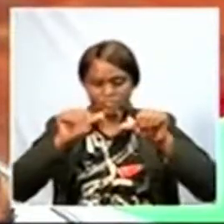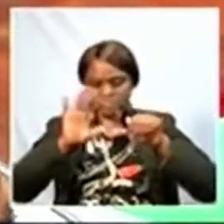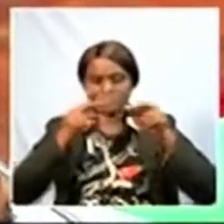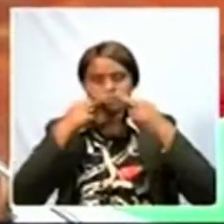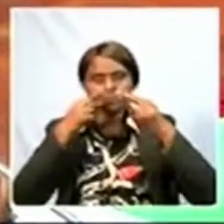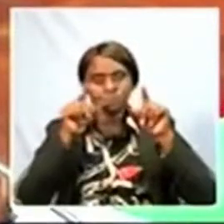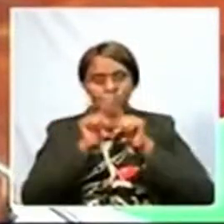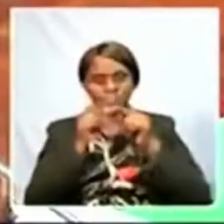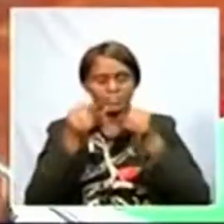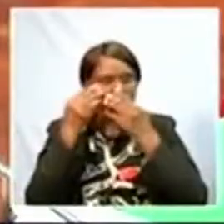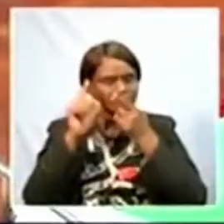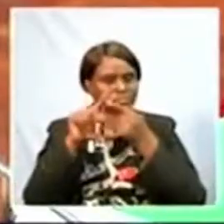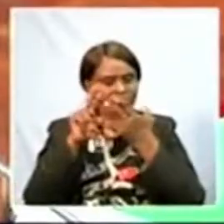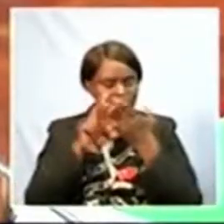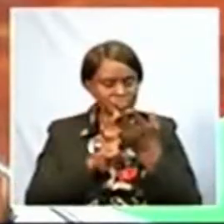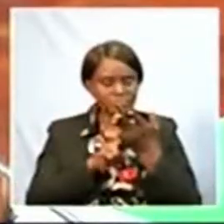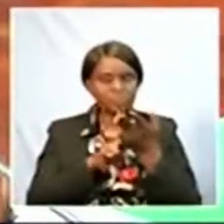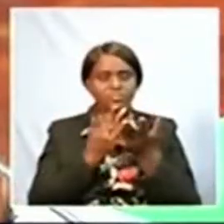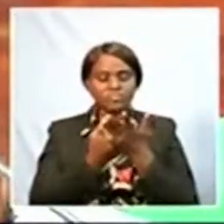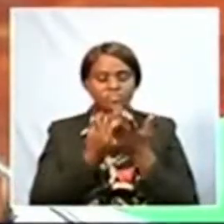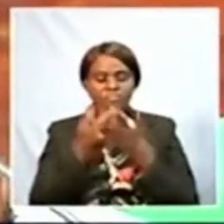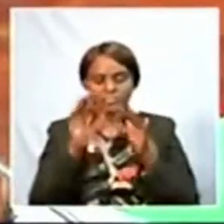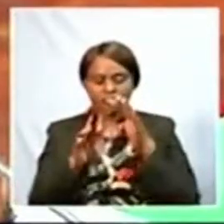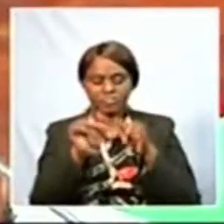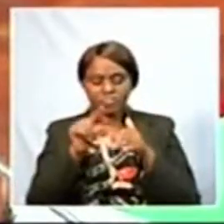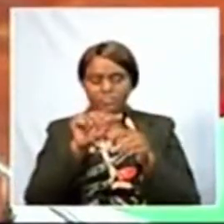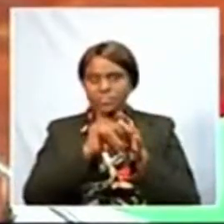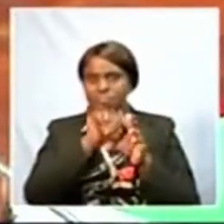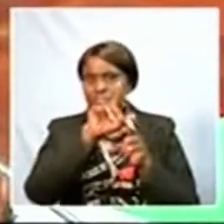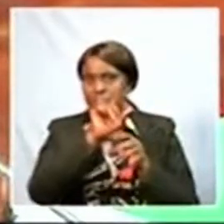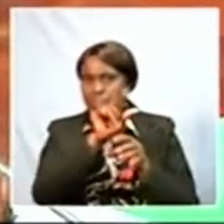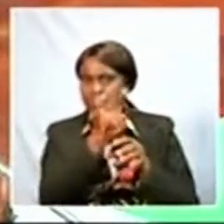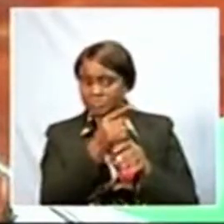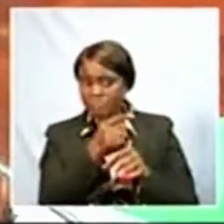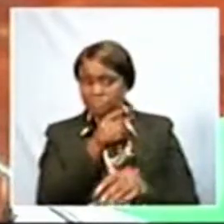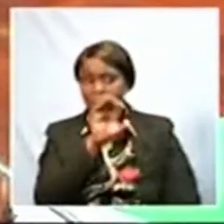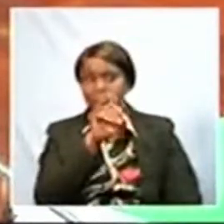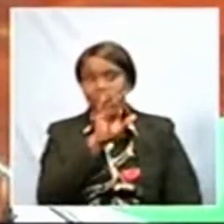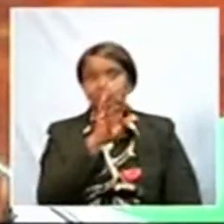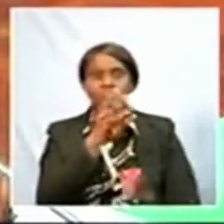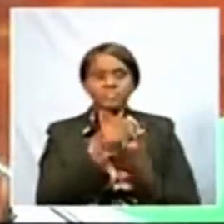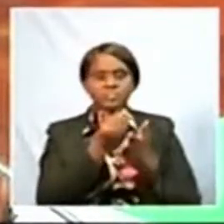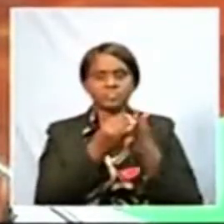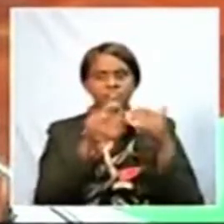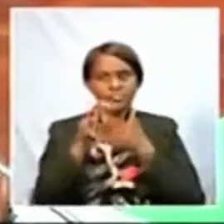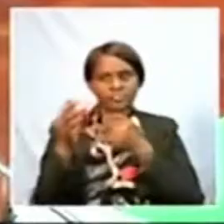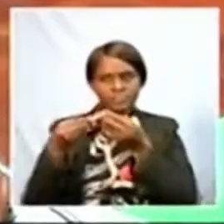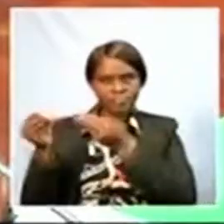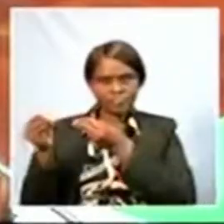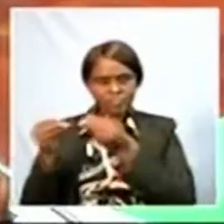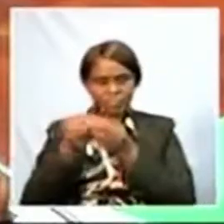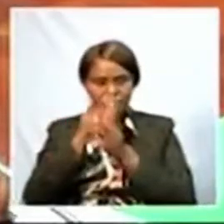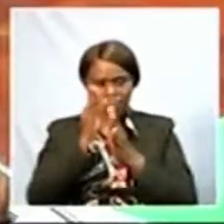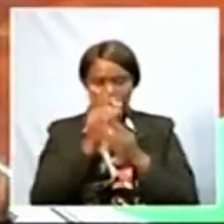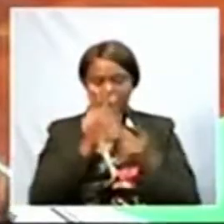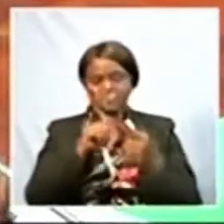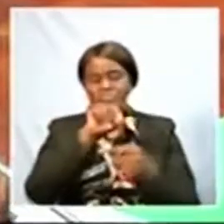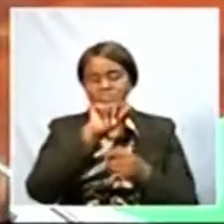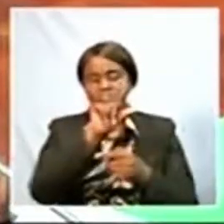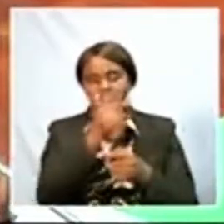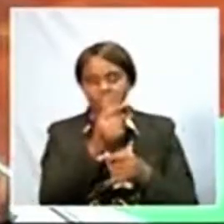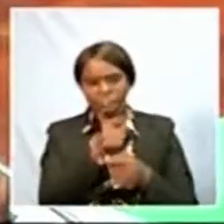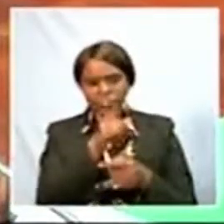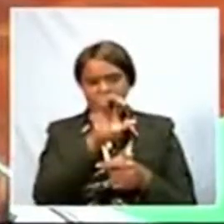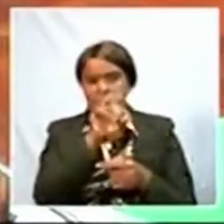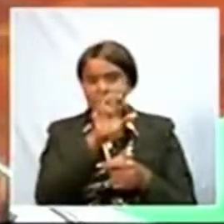findings and wishes to report the balances on the 2023 CDF funding against expenditure relates to 2023